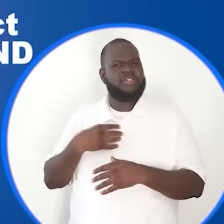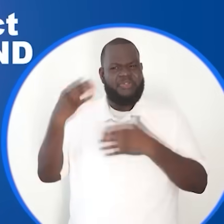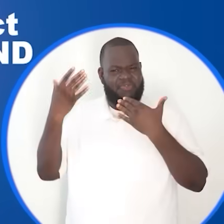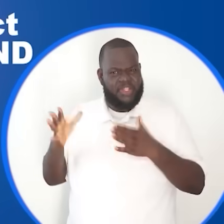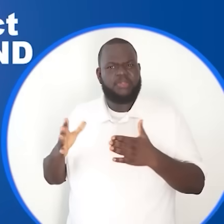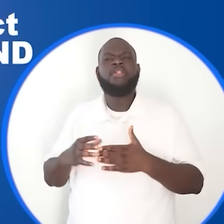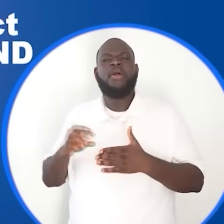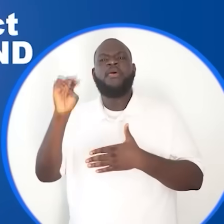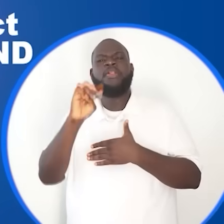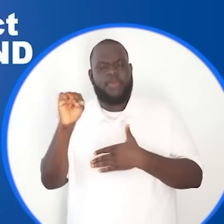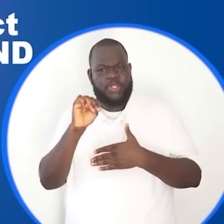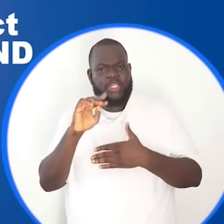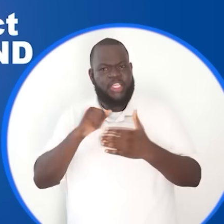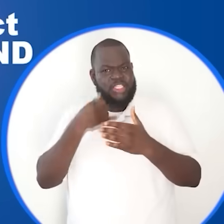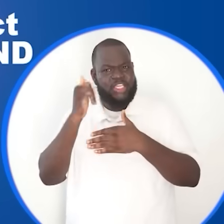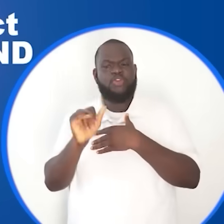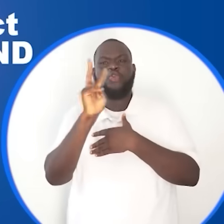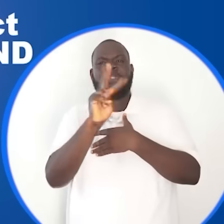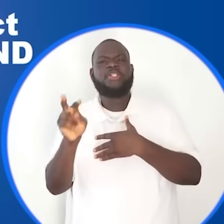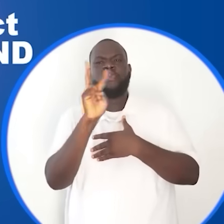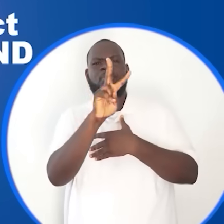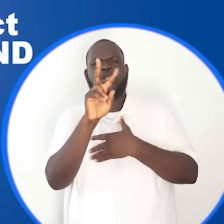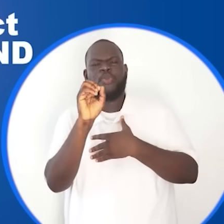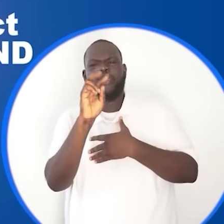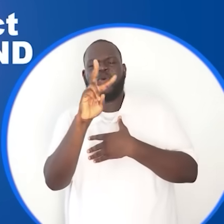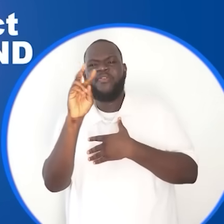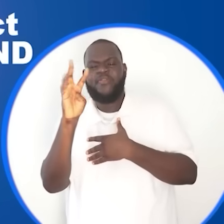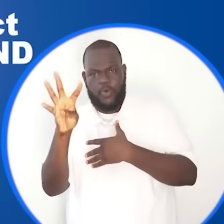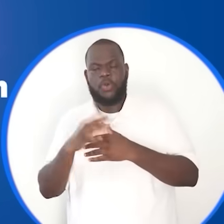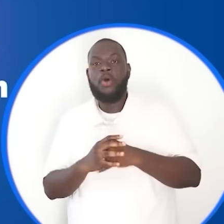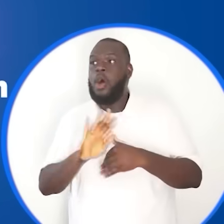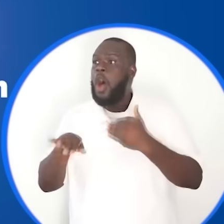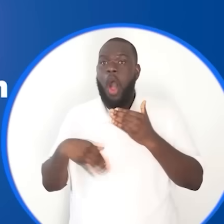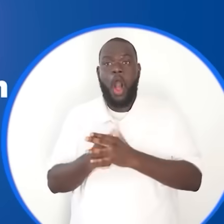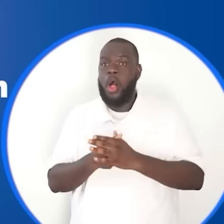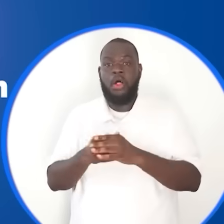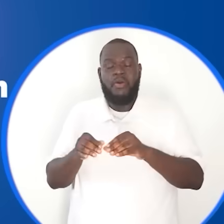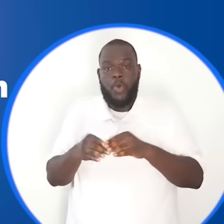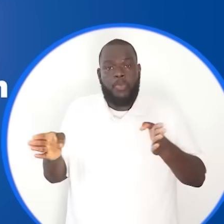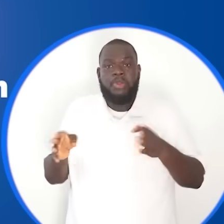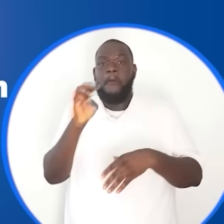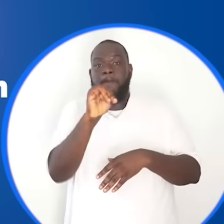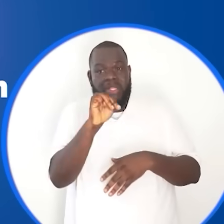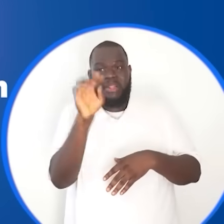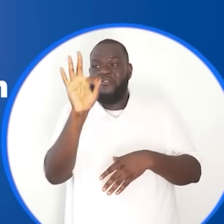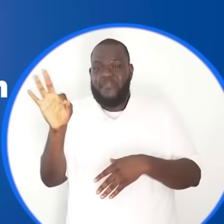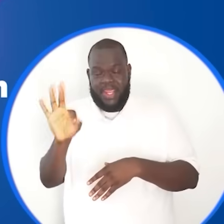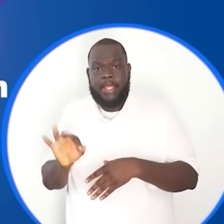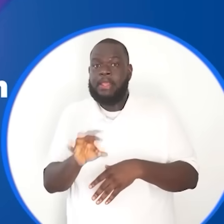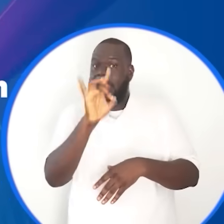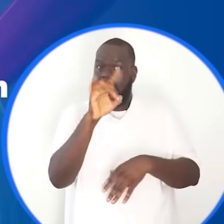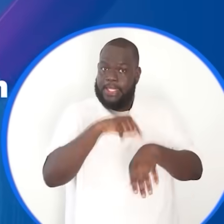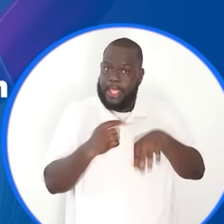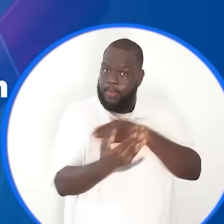objections aspect of this exercise will end on Monday, the 22nd of January, 2024. All GCOM registration offices will be open